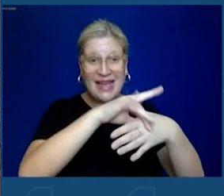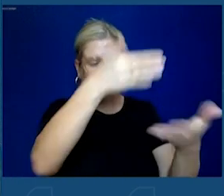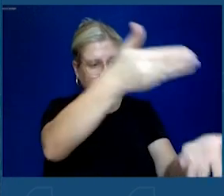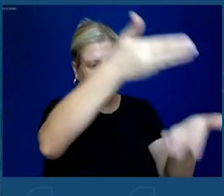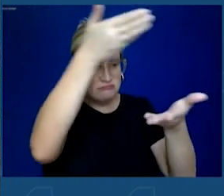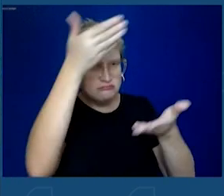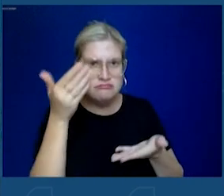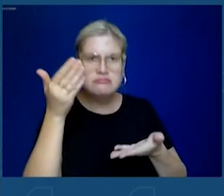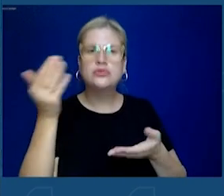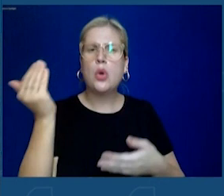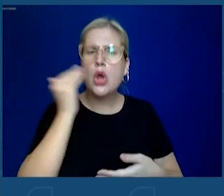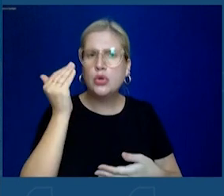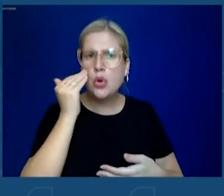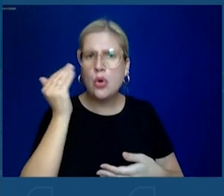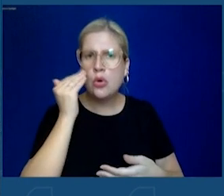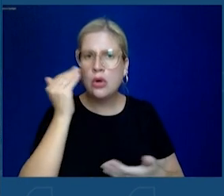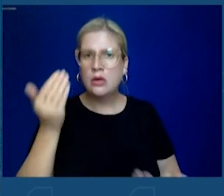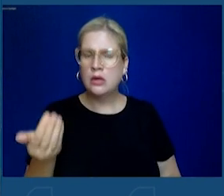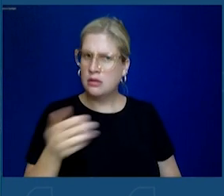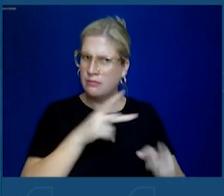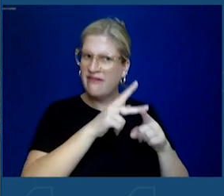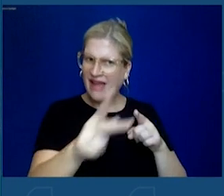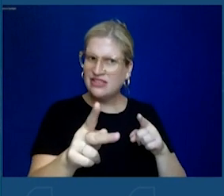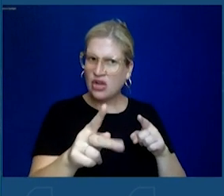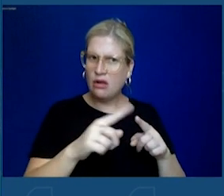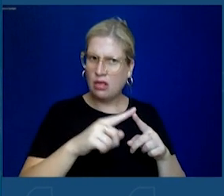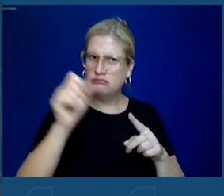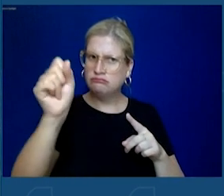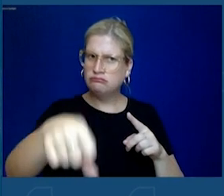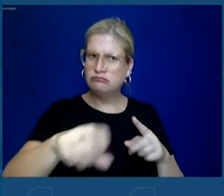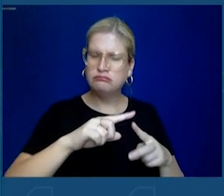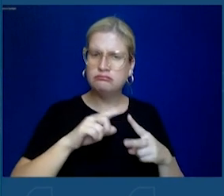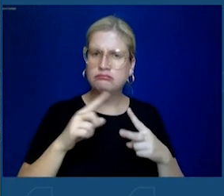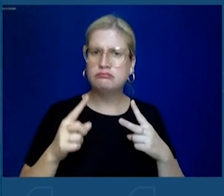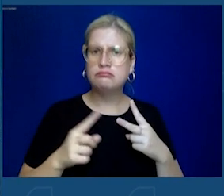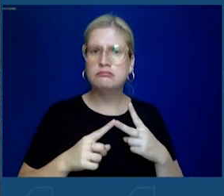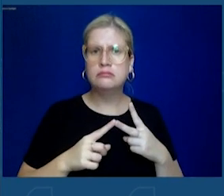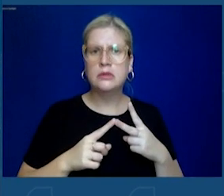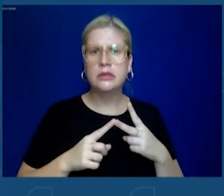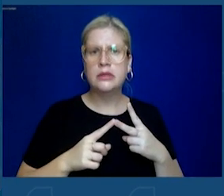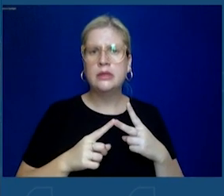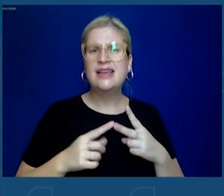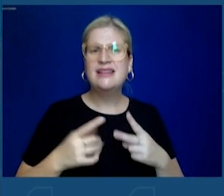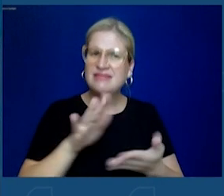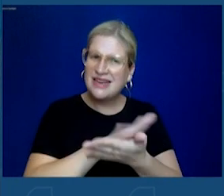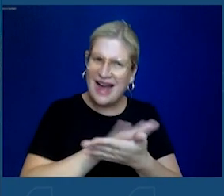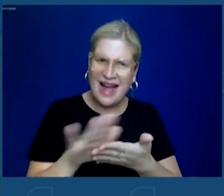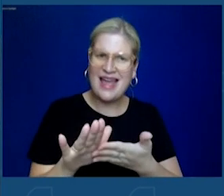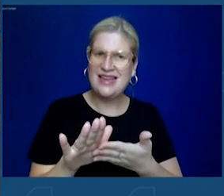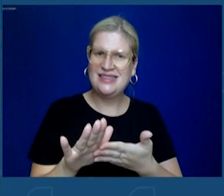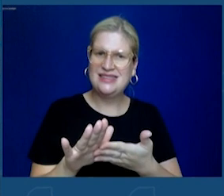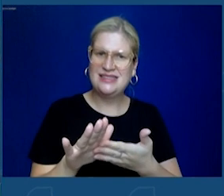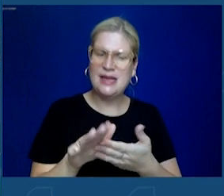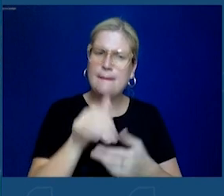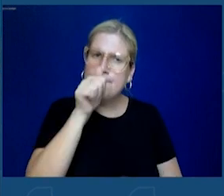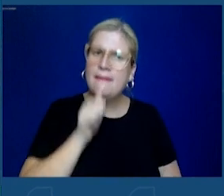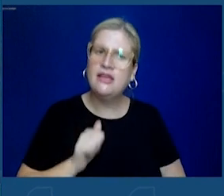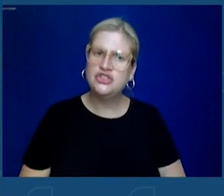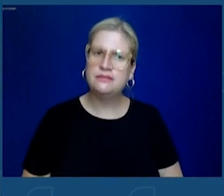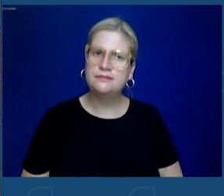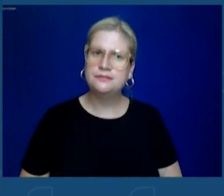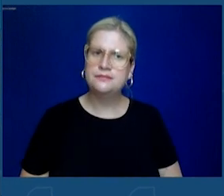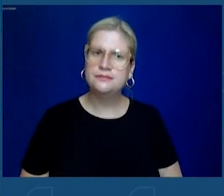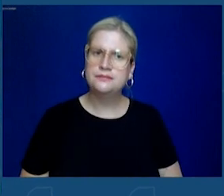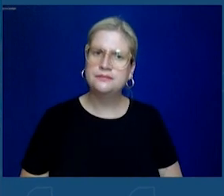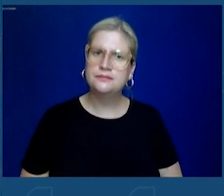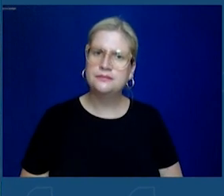whatever. Not only were they professional, but they was also, if you ask me, very kind and giving and patient with us. And in terms of